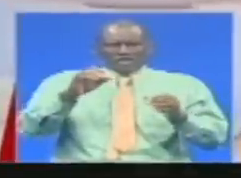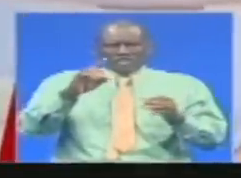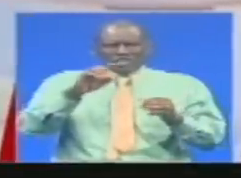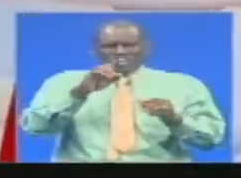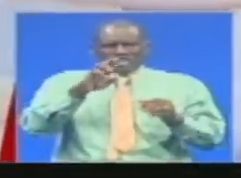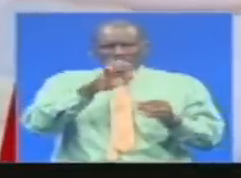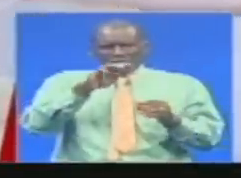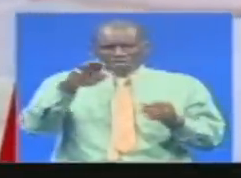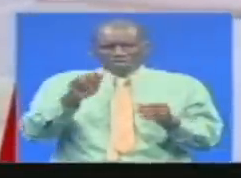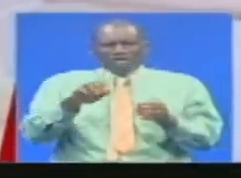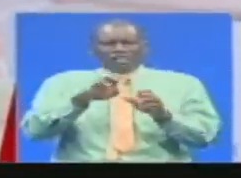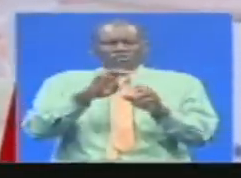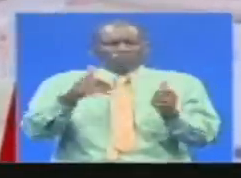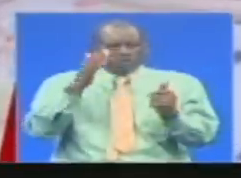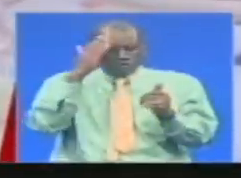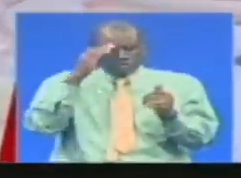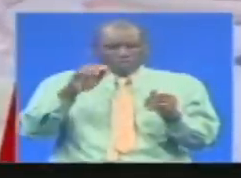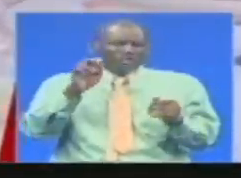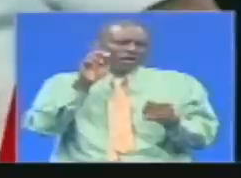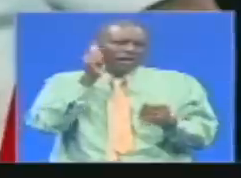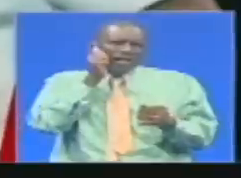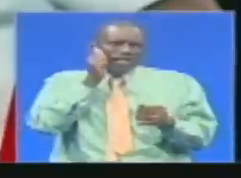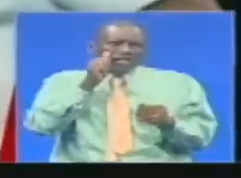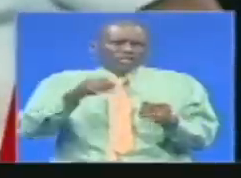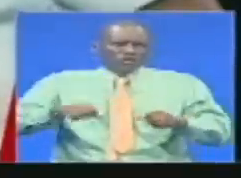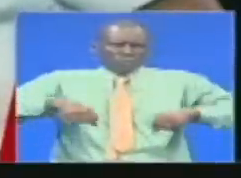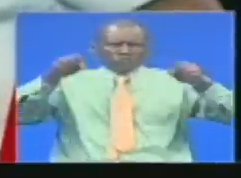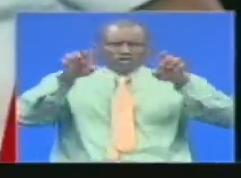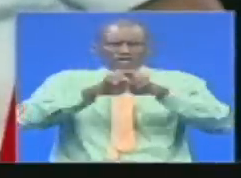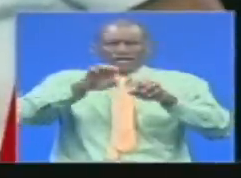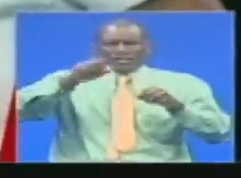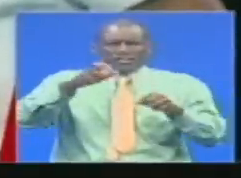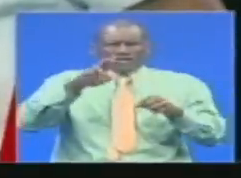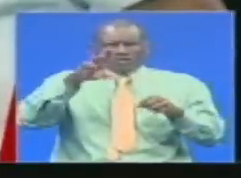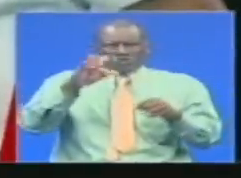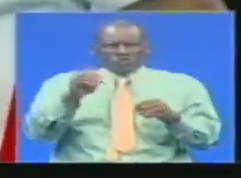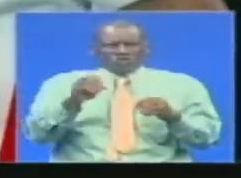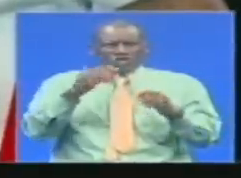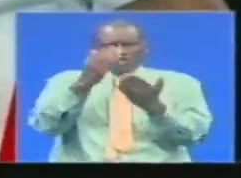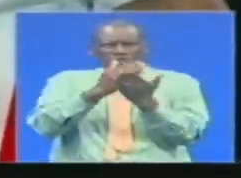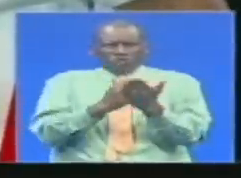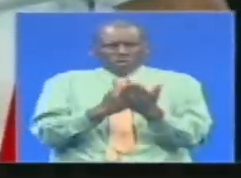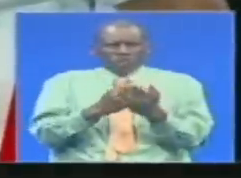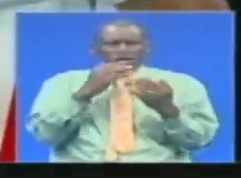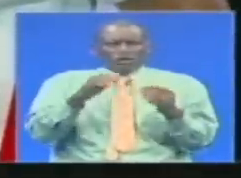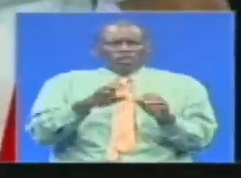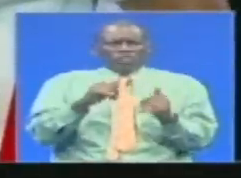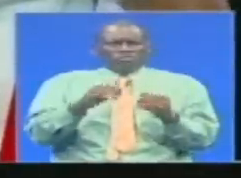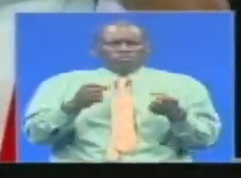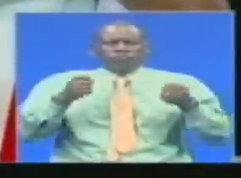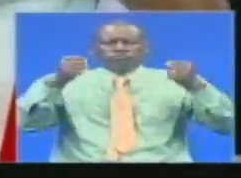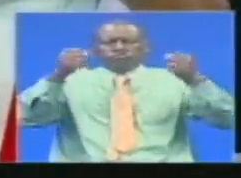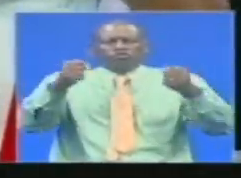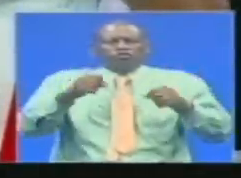for a prominent role in Auntie Boss as Shiro, a domestic servant to Mama Kyle in the program, was recognized for her